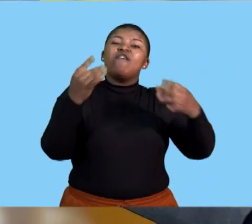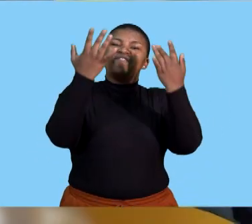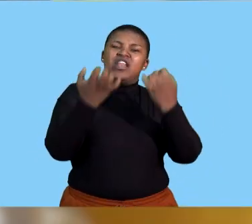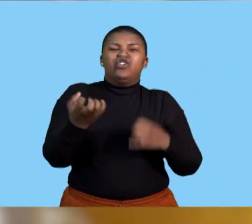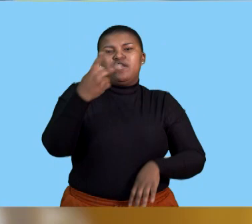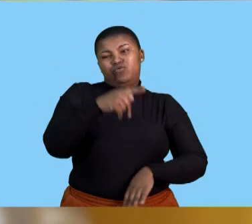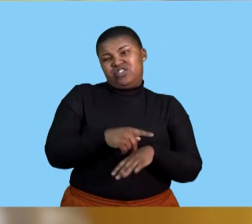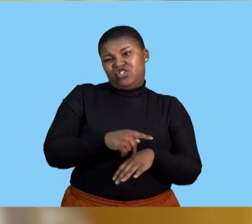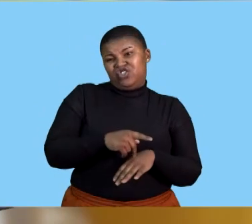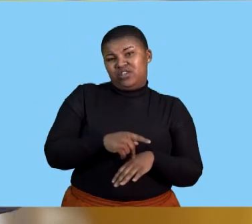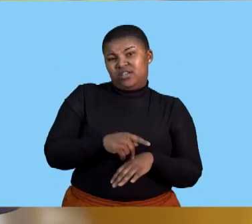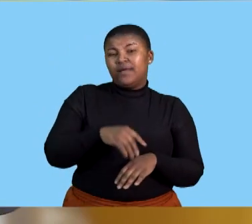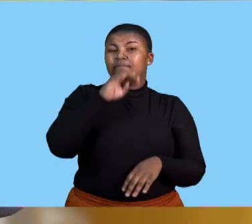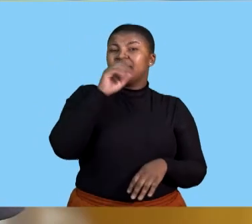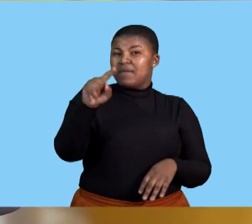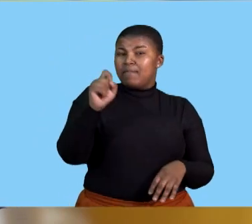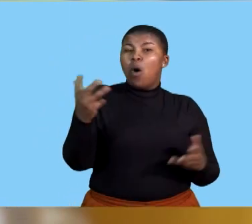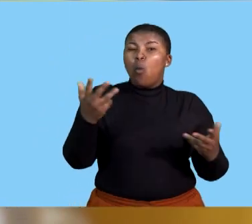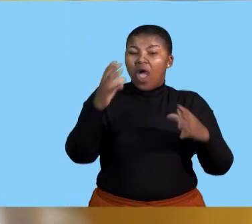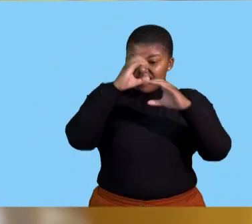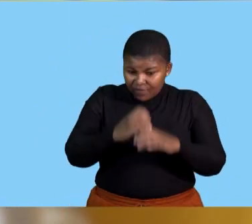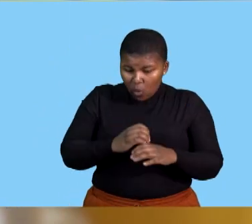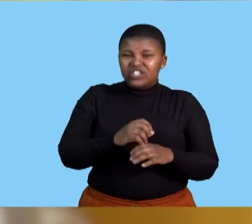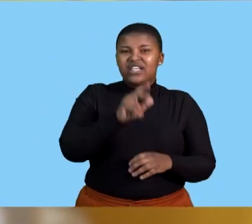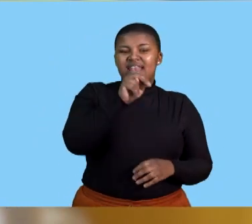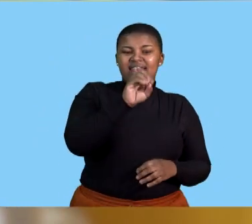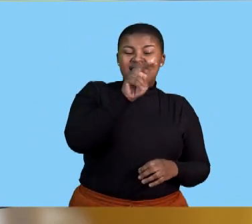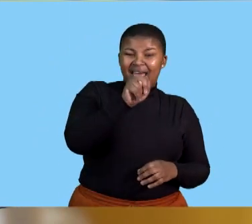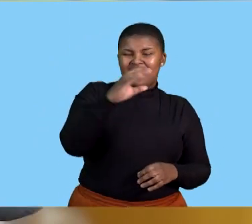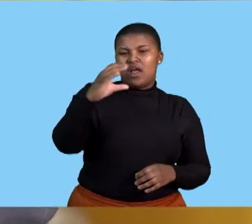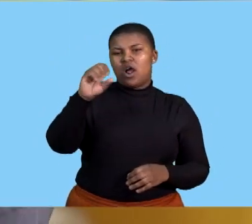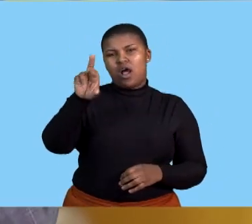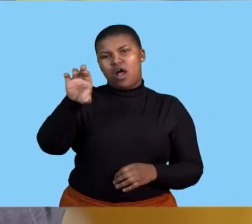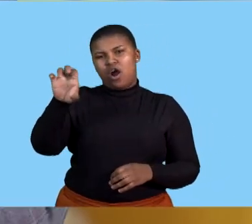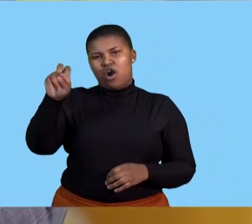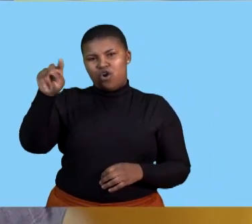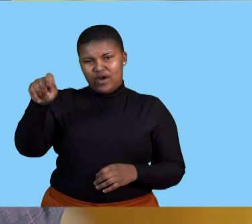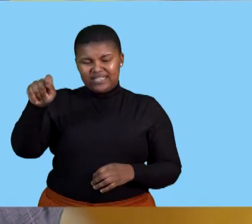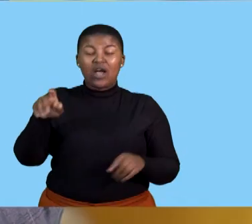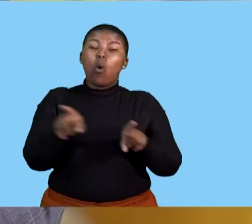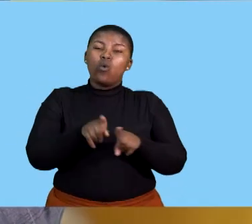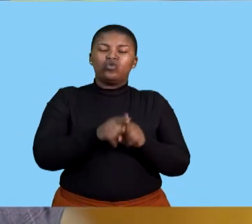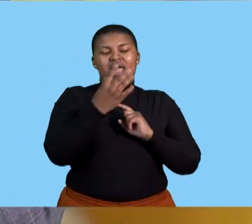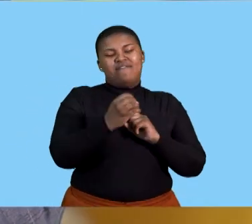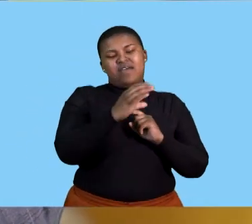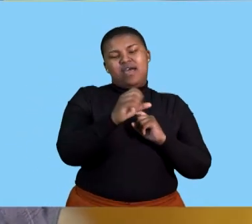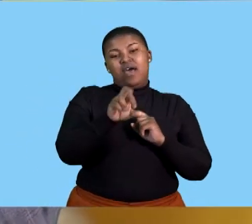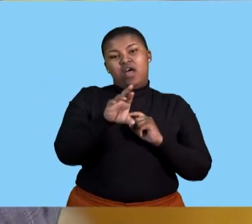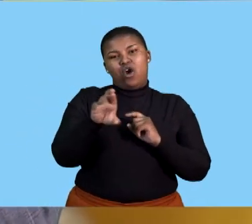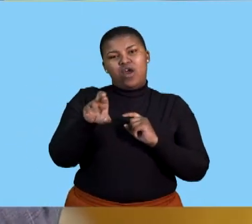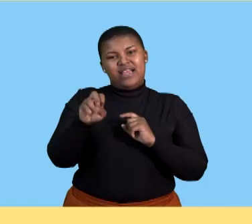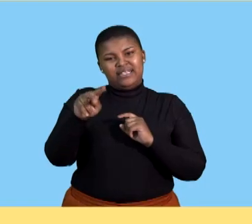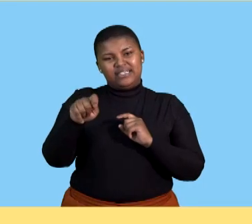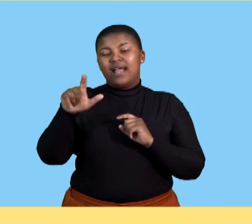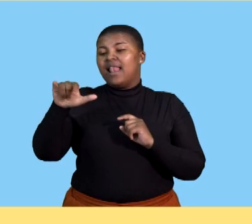position, and under my liabilities, I have my non-current liabilities, but I also have my current liabilities. And in